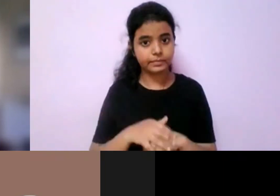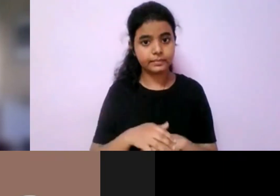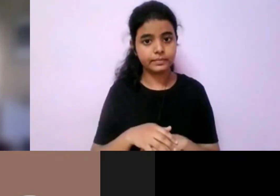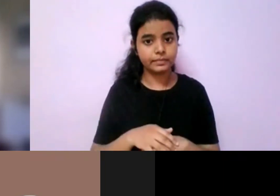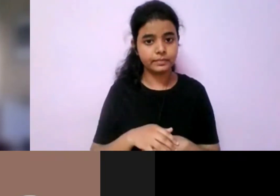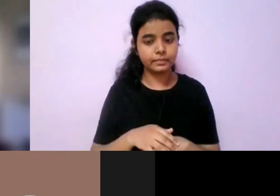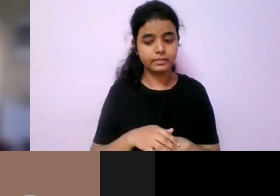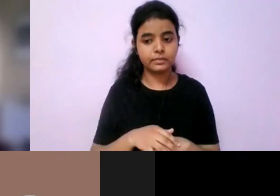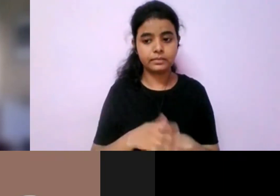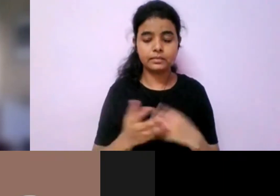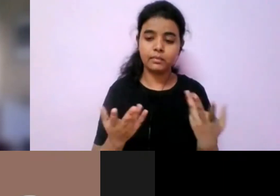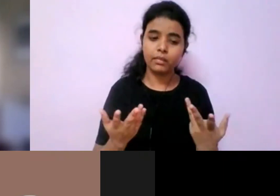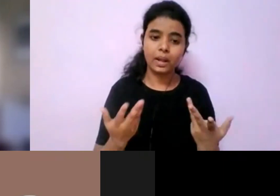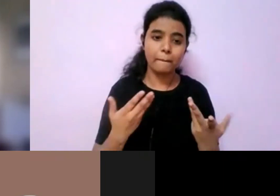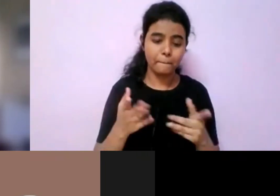actually